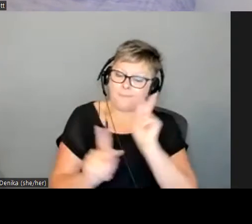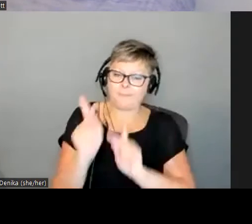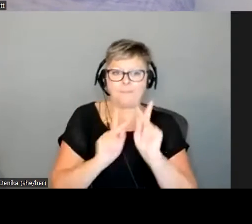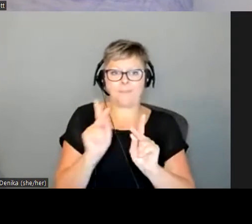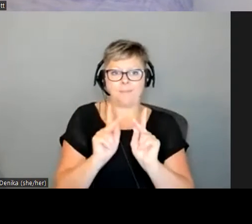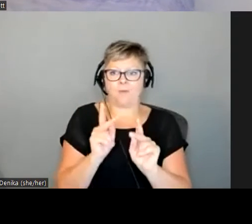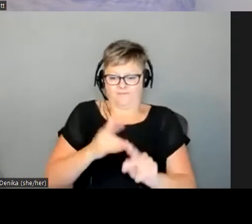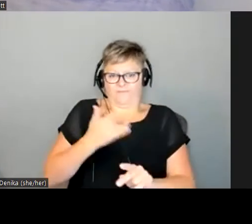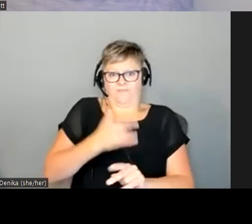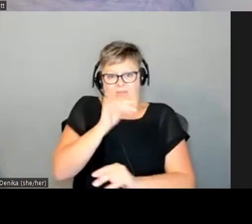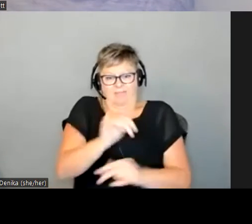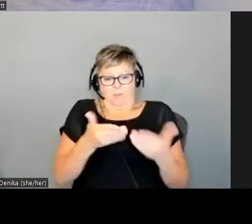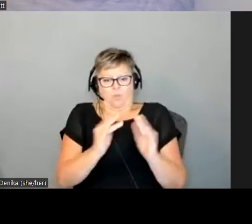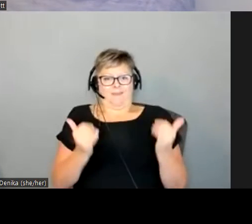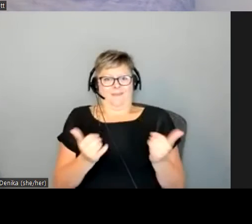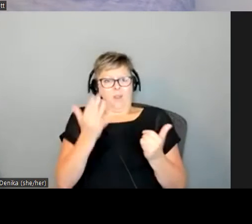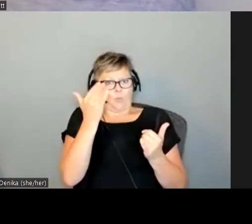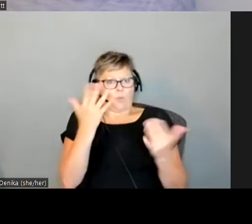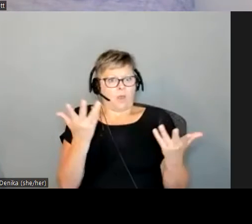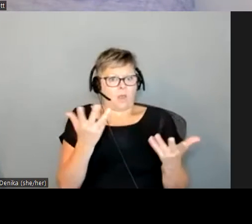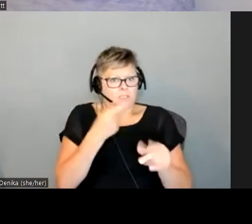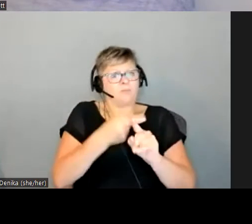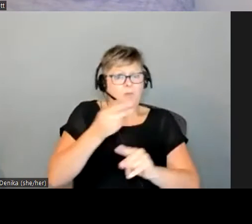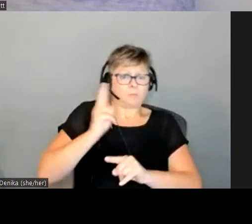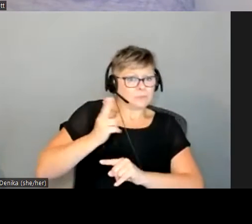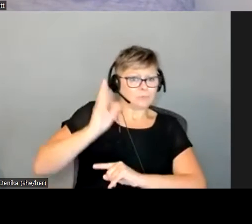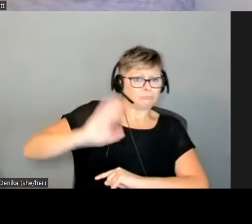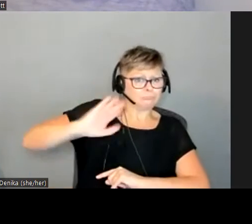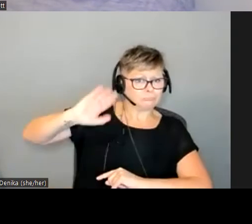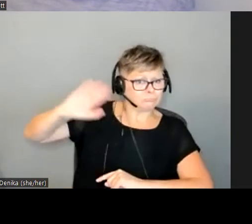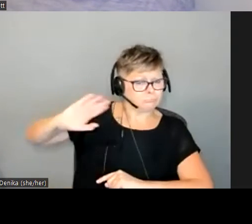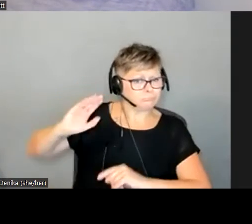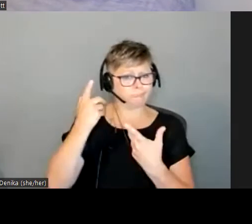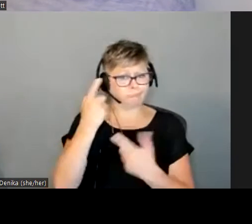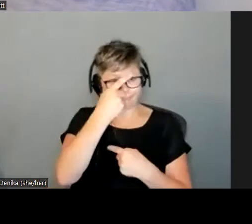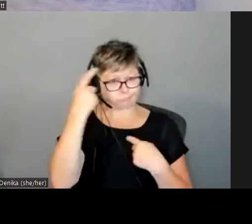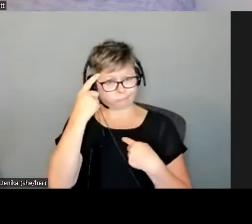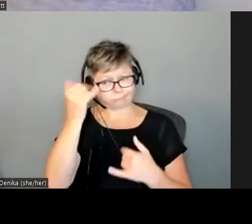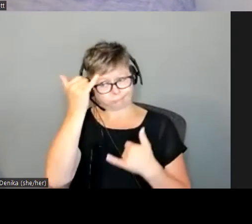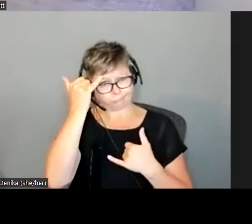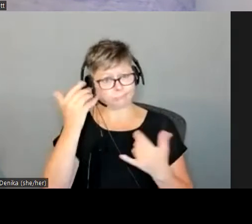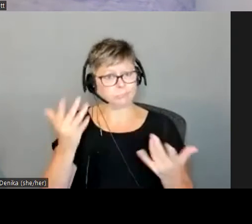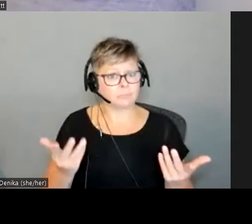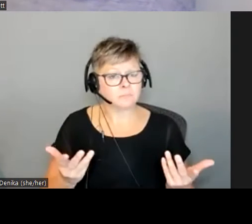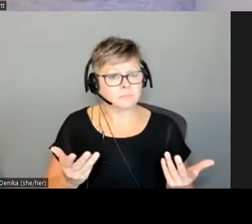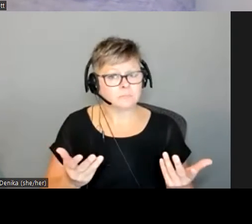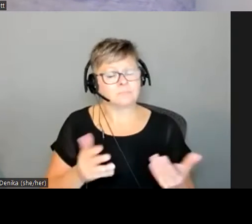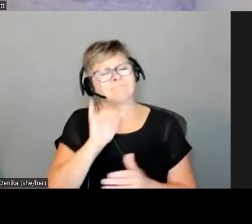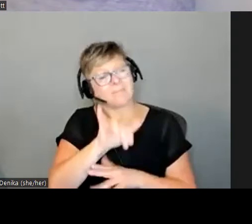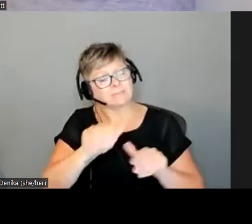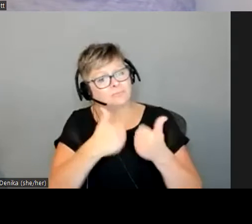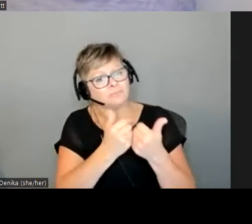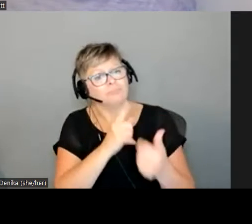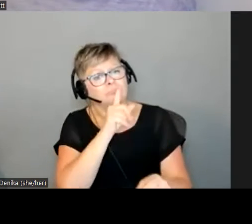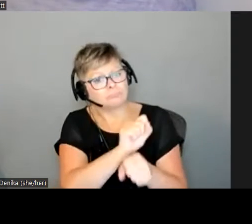of that. And not knowing that can, you know, continue to, you know, build the, you know, as a challenge, and builds, you know,